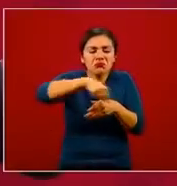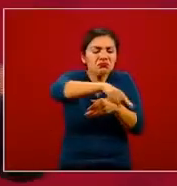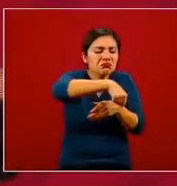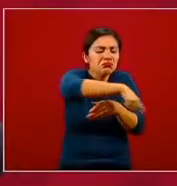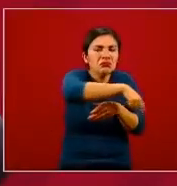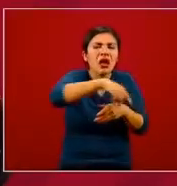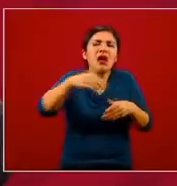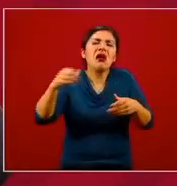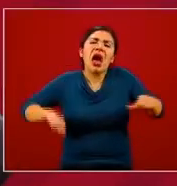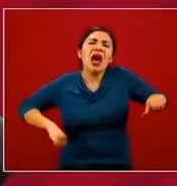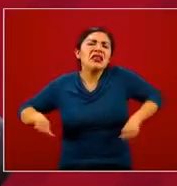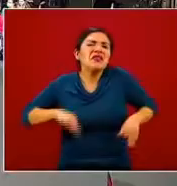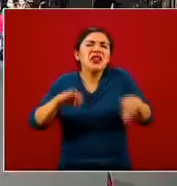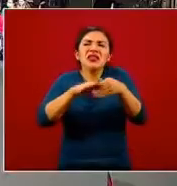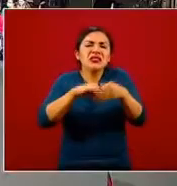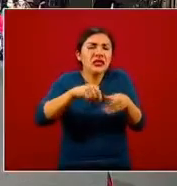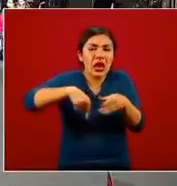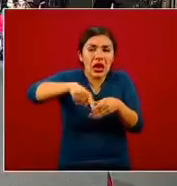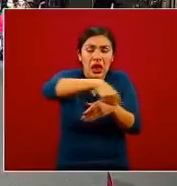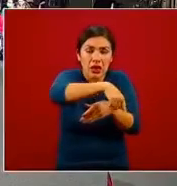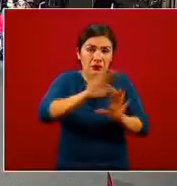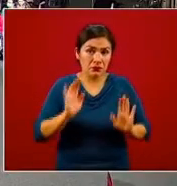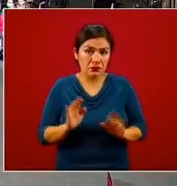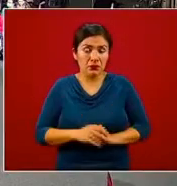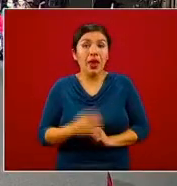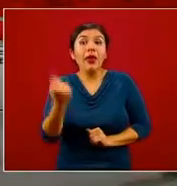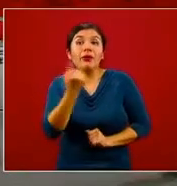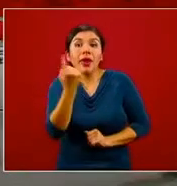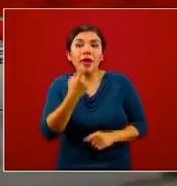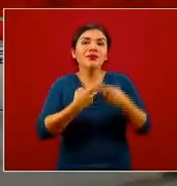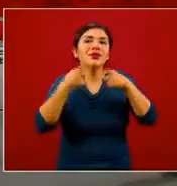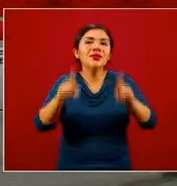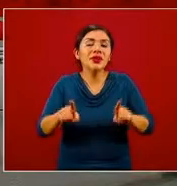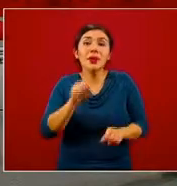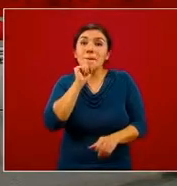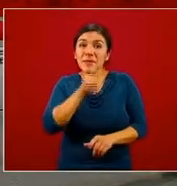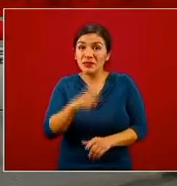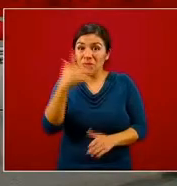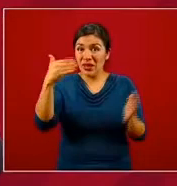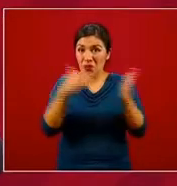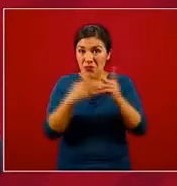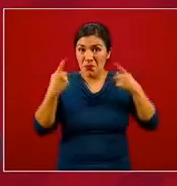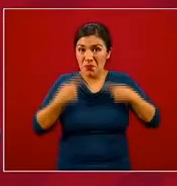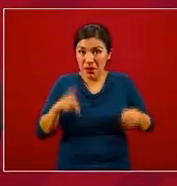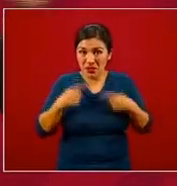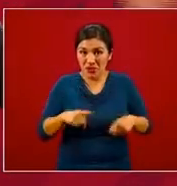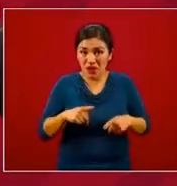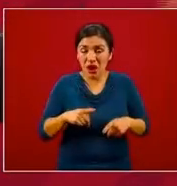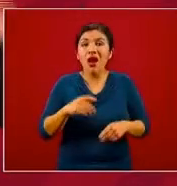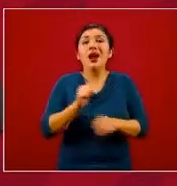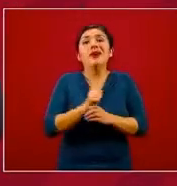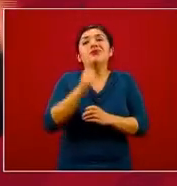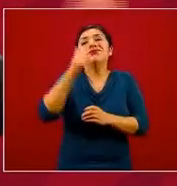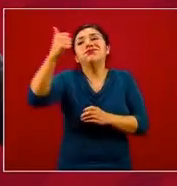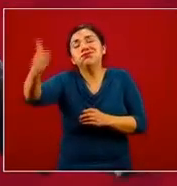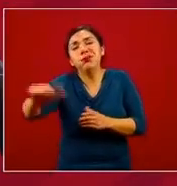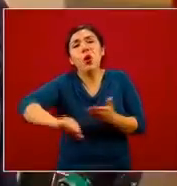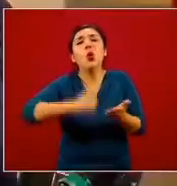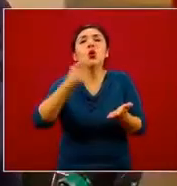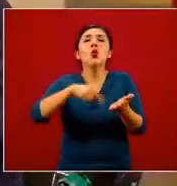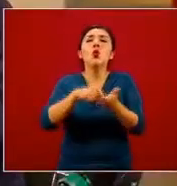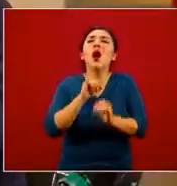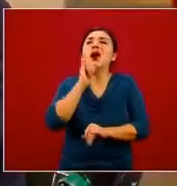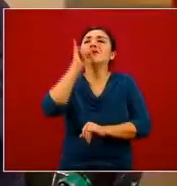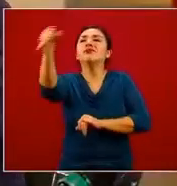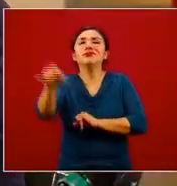street, but they only go out in the small area around their house and do things nearby.